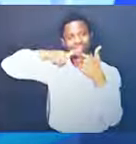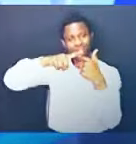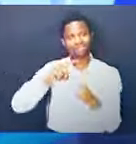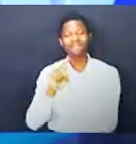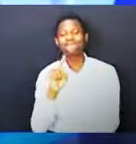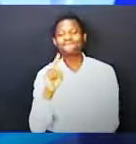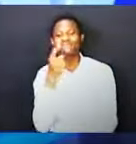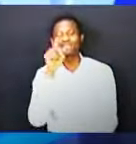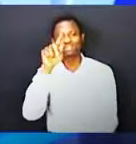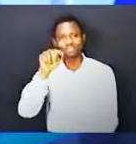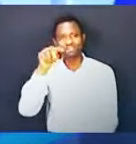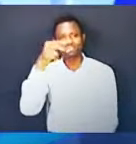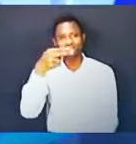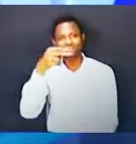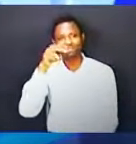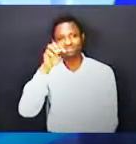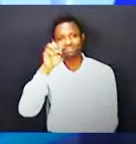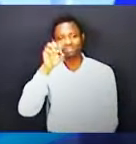1 Thessalonians 4:7.